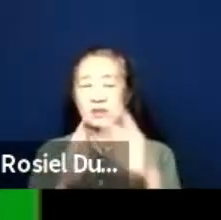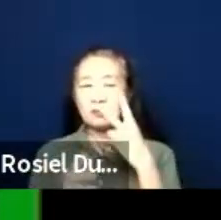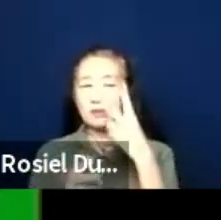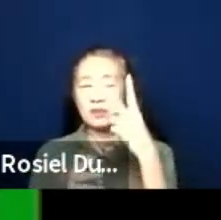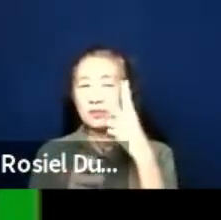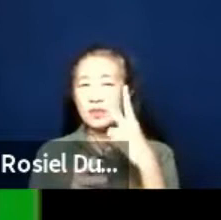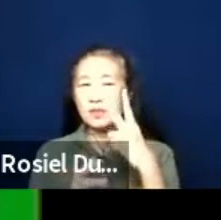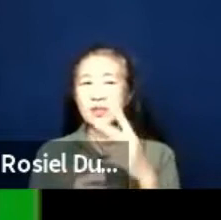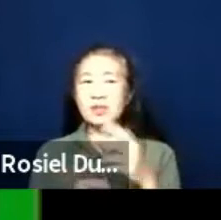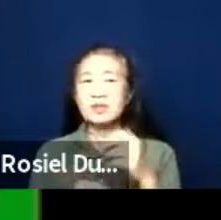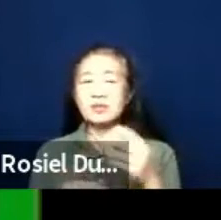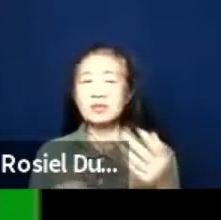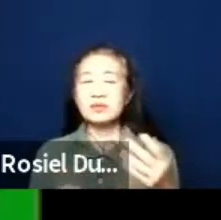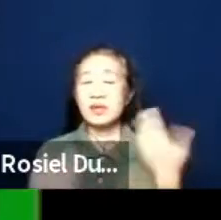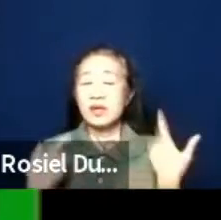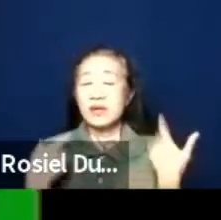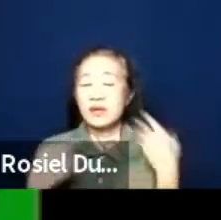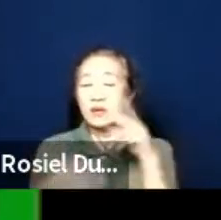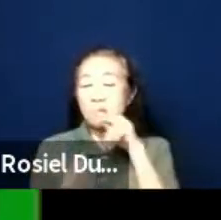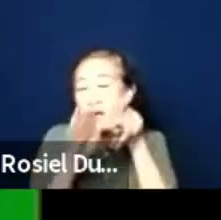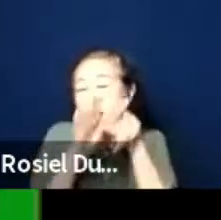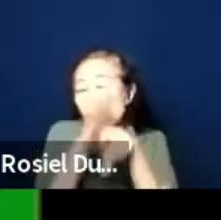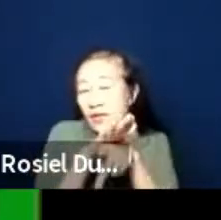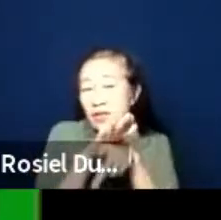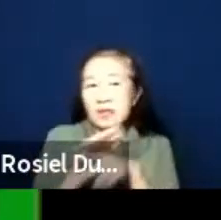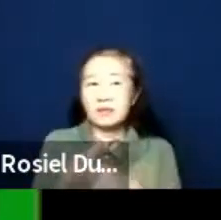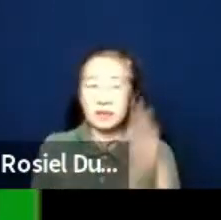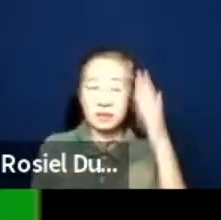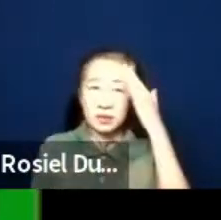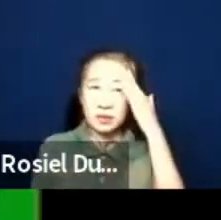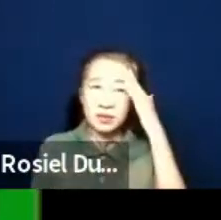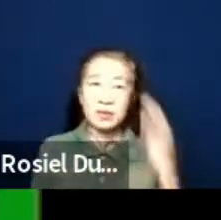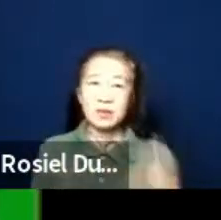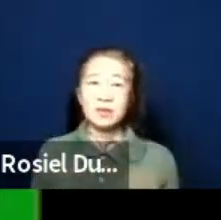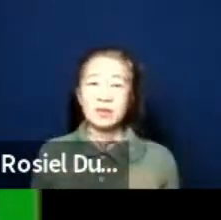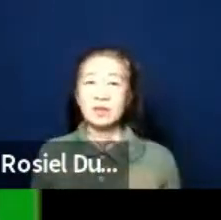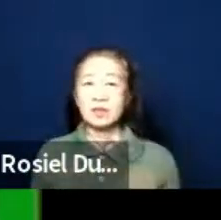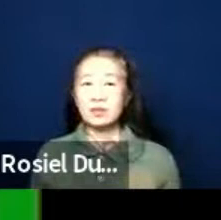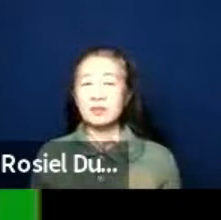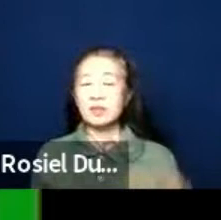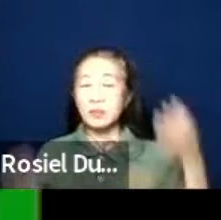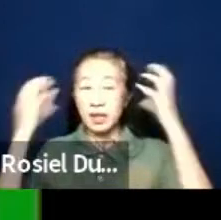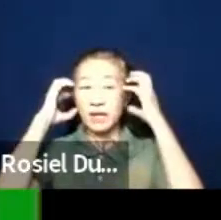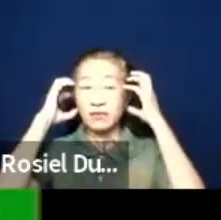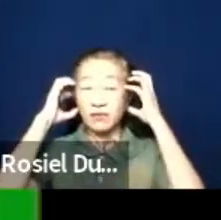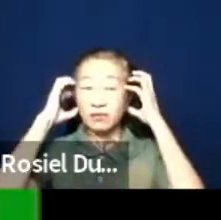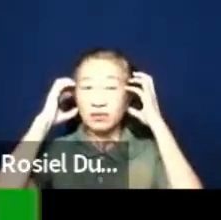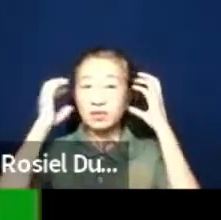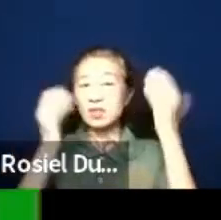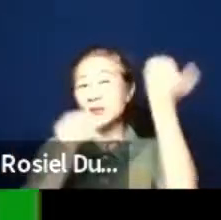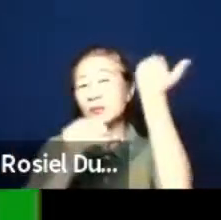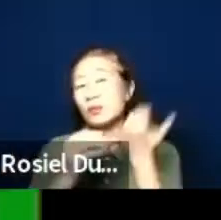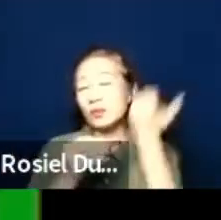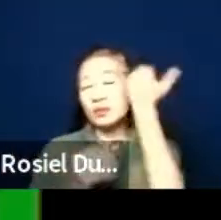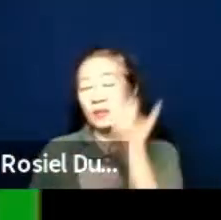to provide instant privacy. Consider a pair of noise-canceling headphones to decrease auditory